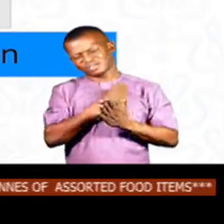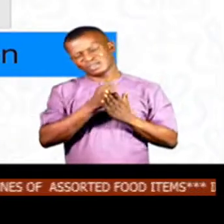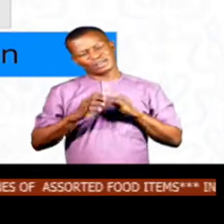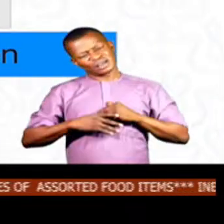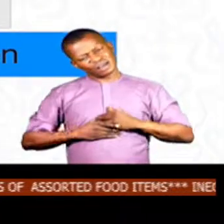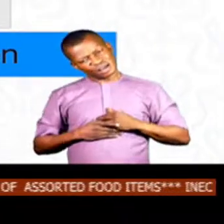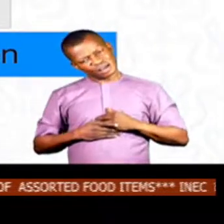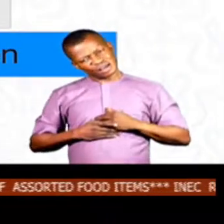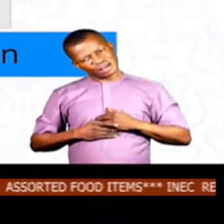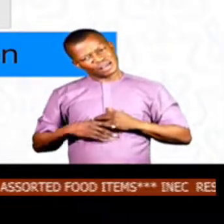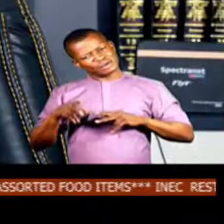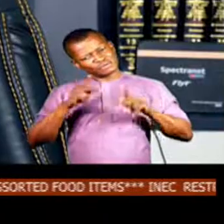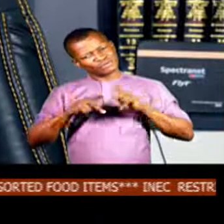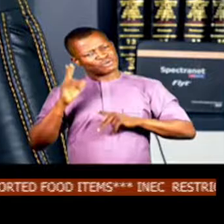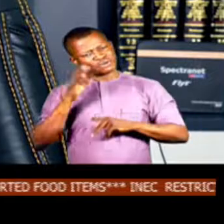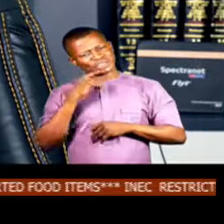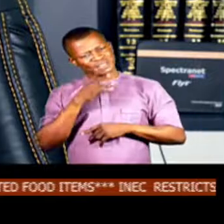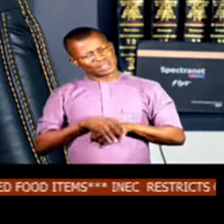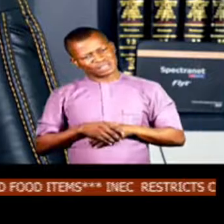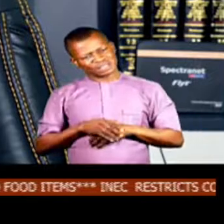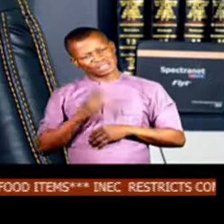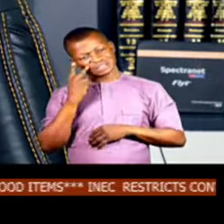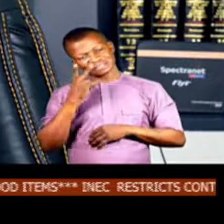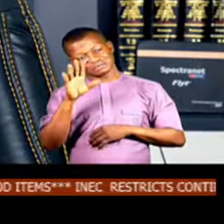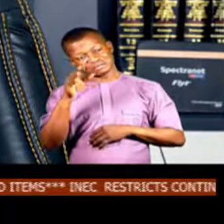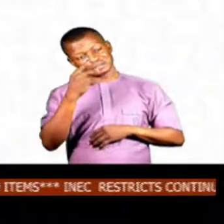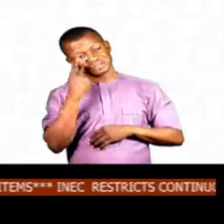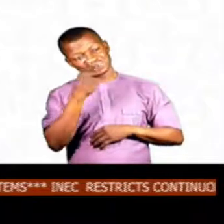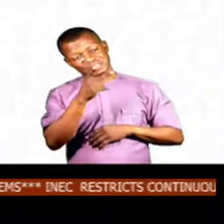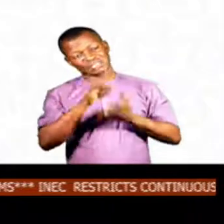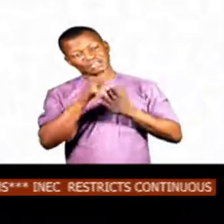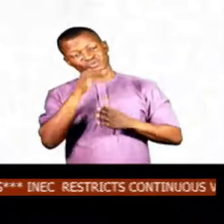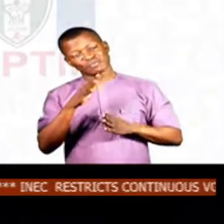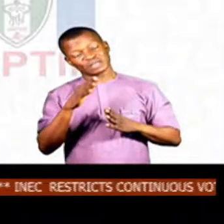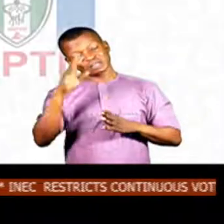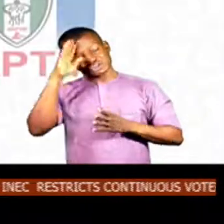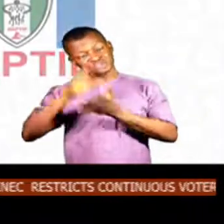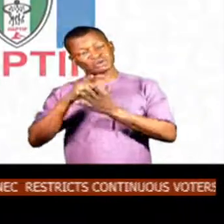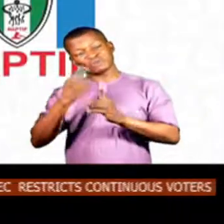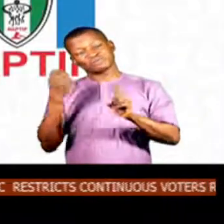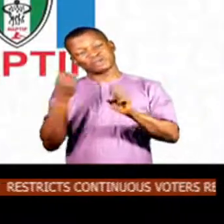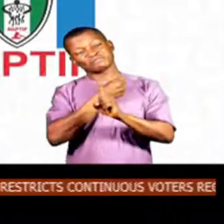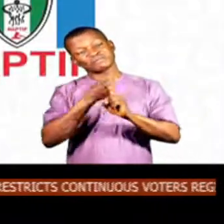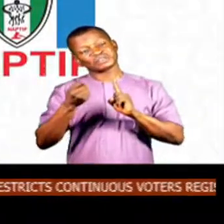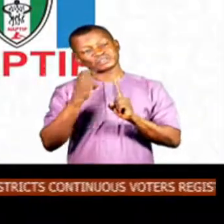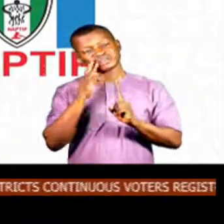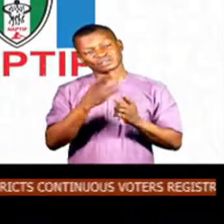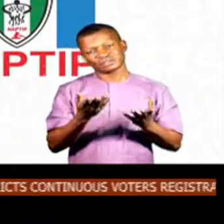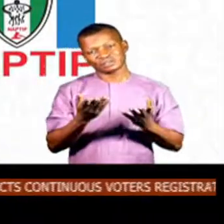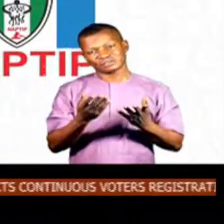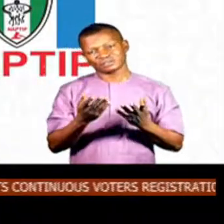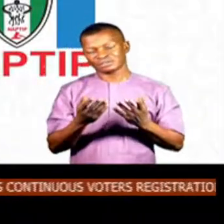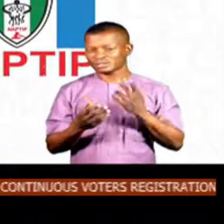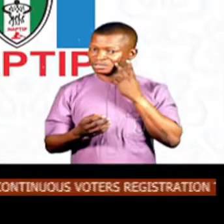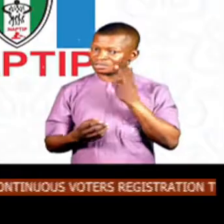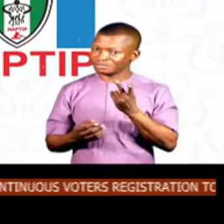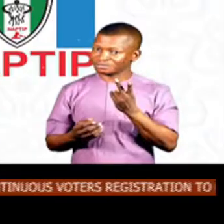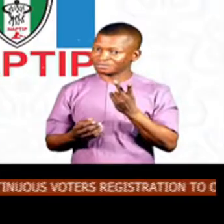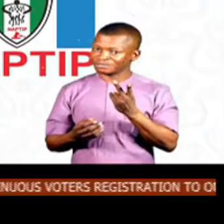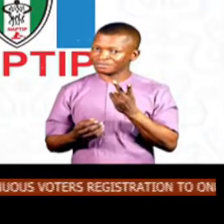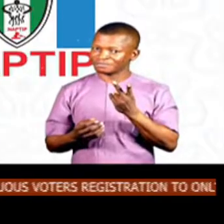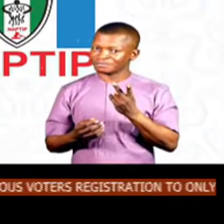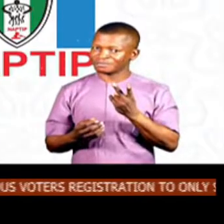stigmatization. People will say, oh, look at that woman, that her husband is always beating and all that. If it takes you a month to report, that's